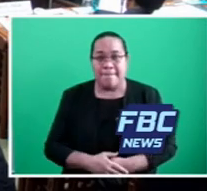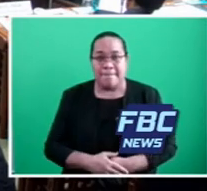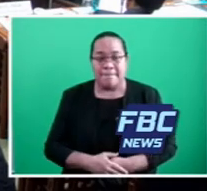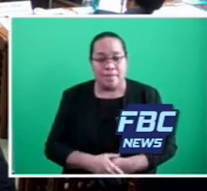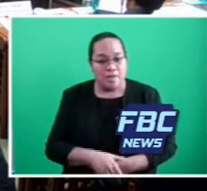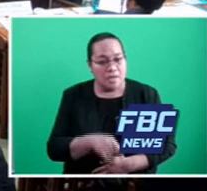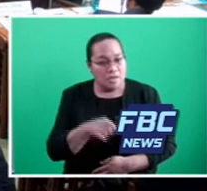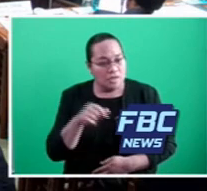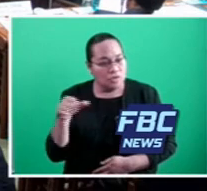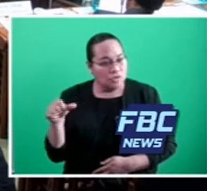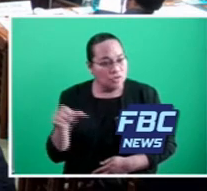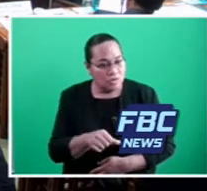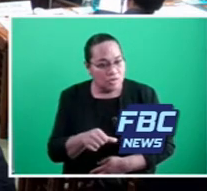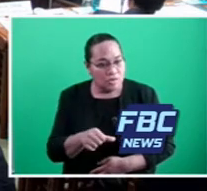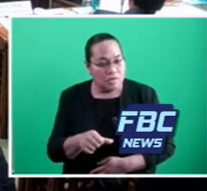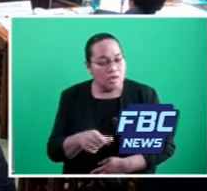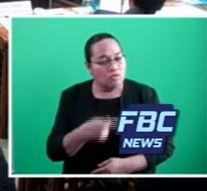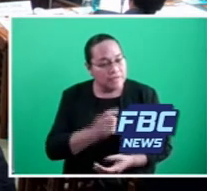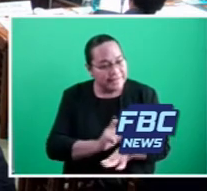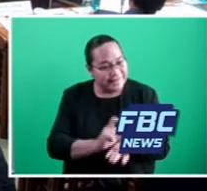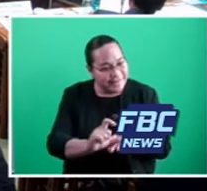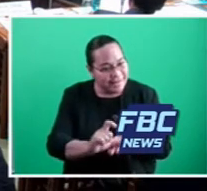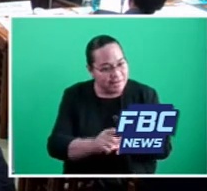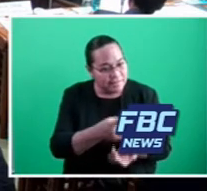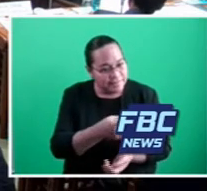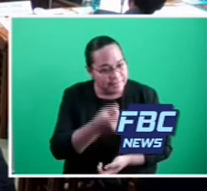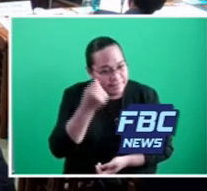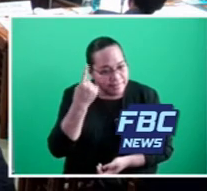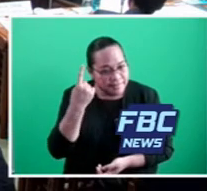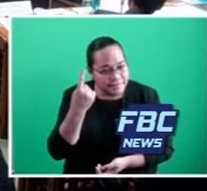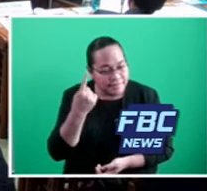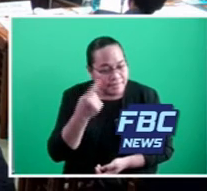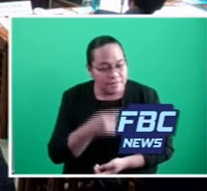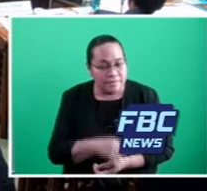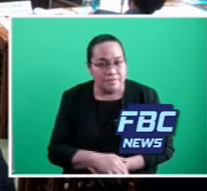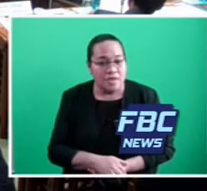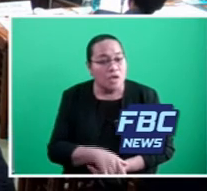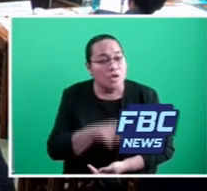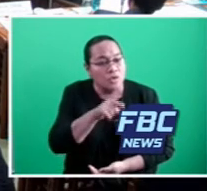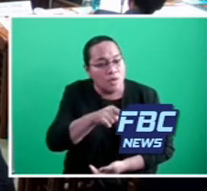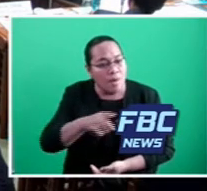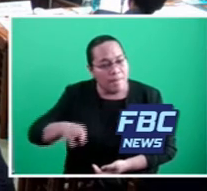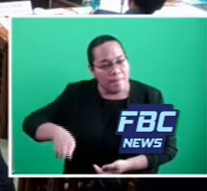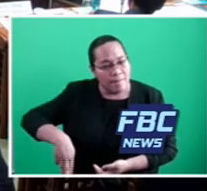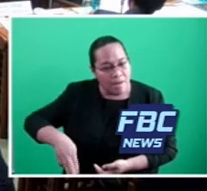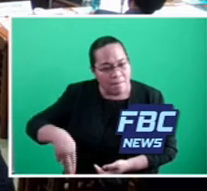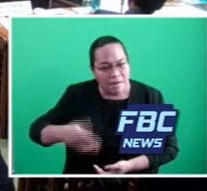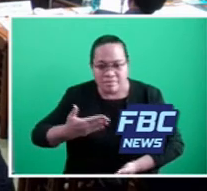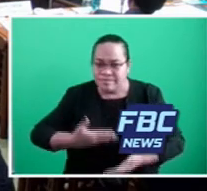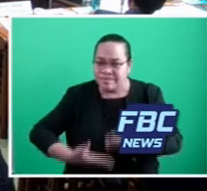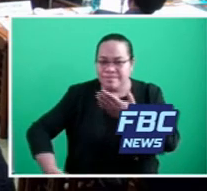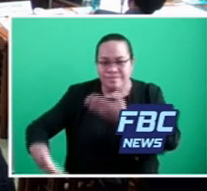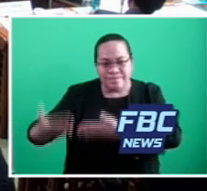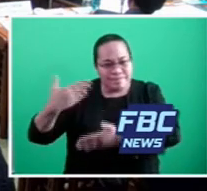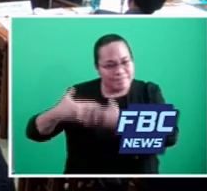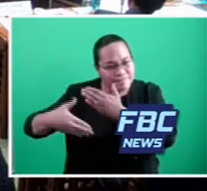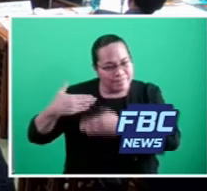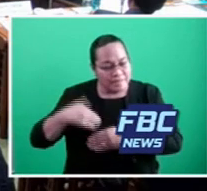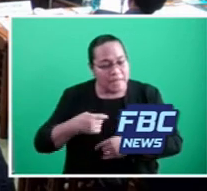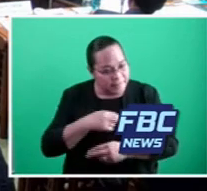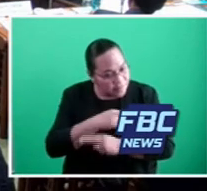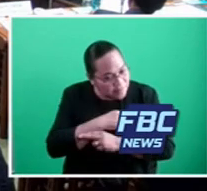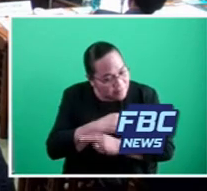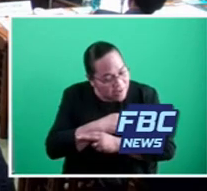That should be clear to you. You have been a member of long standing, and I respect